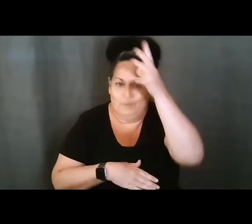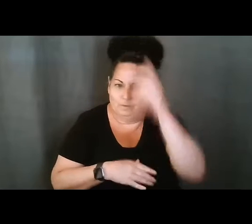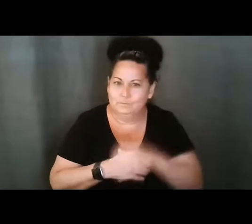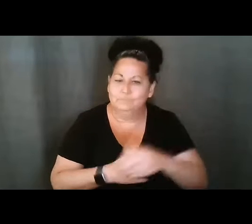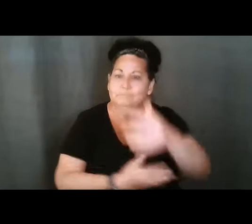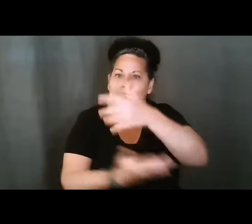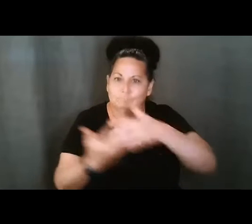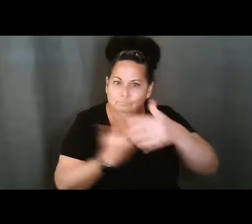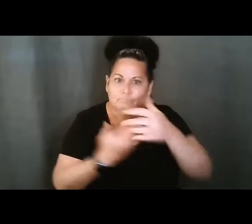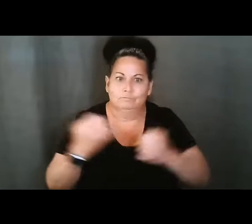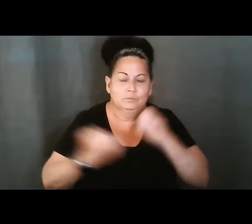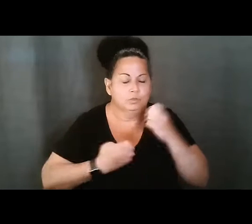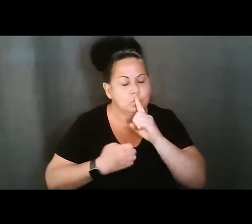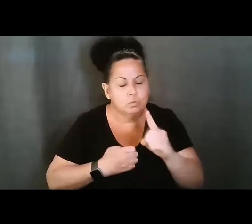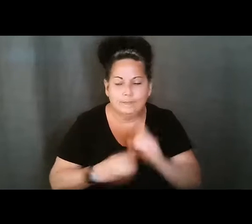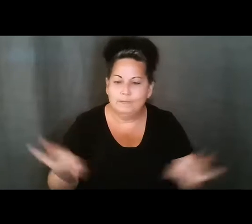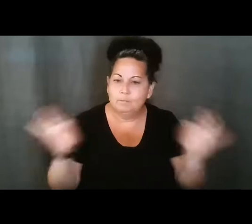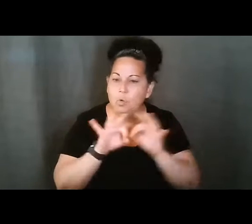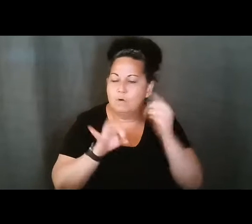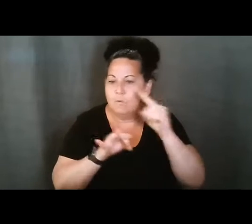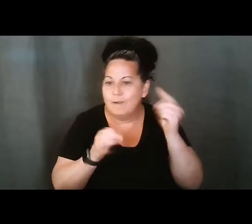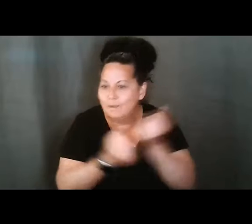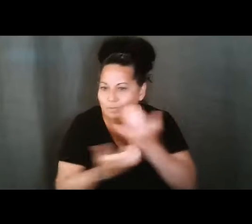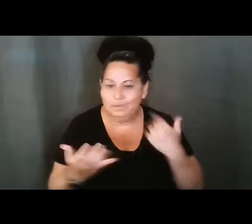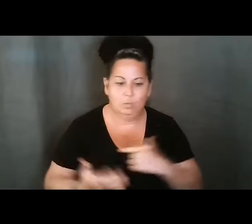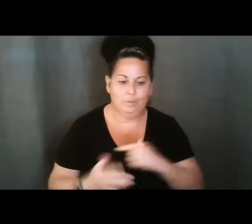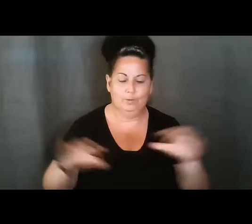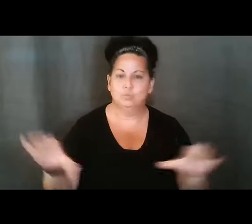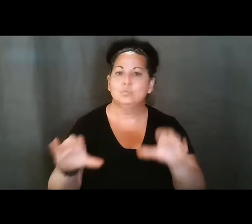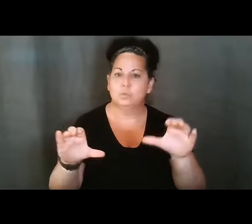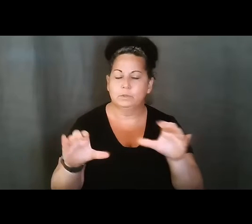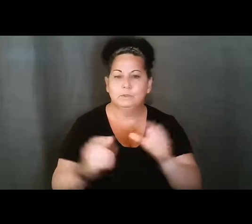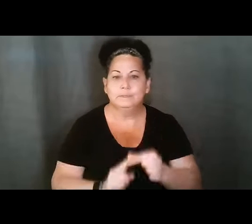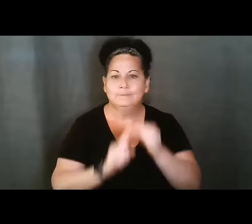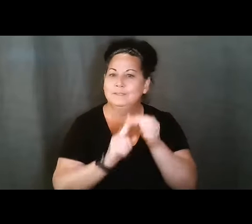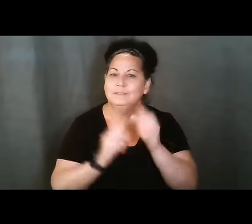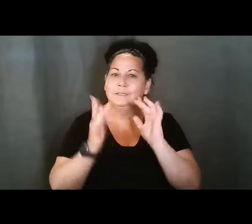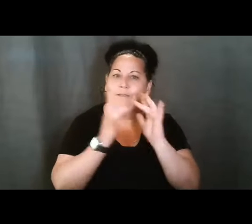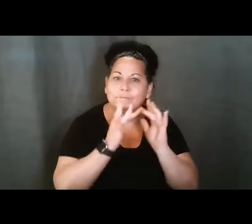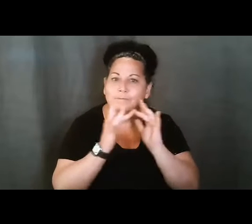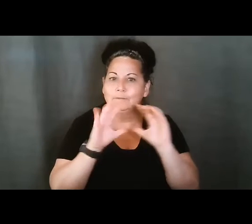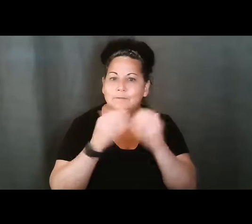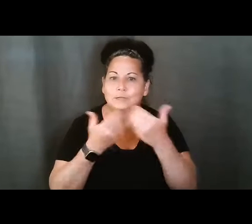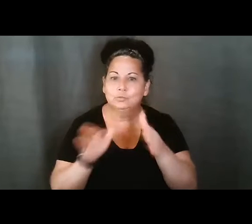we do, especially in the virtual classroom and giving you strategies to help your child.